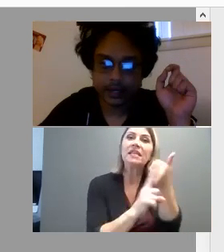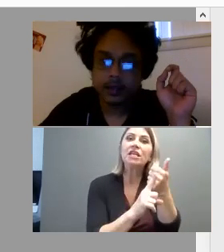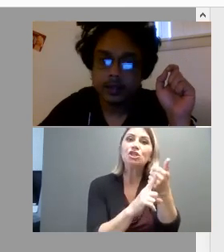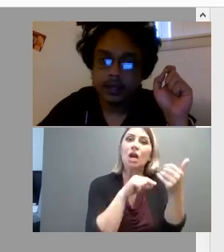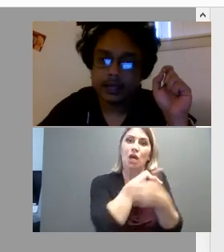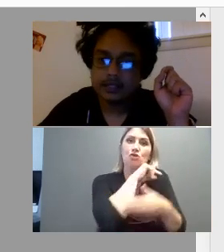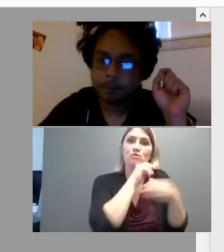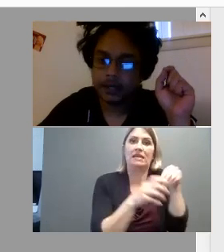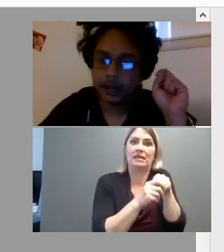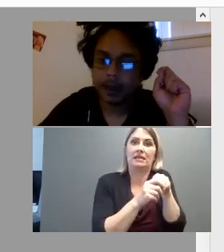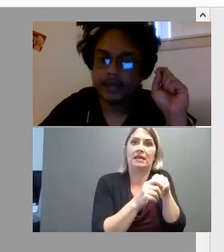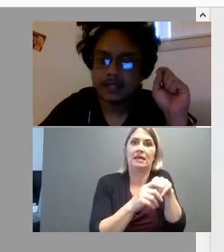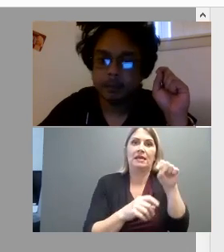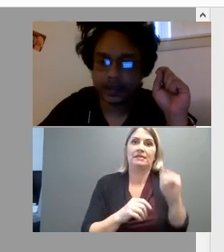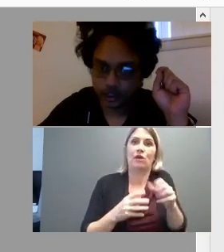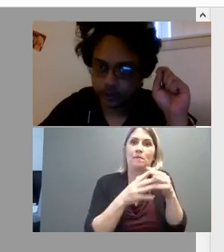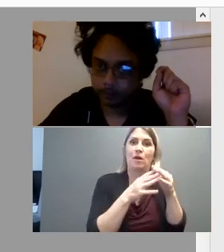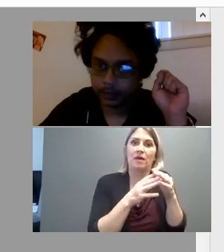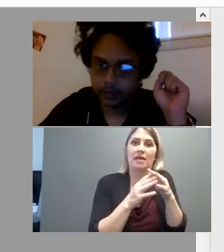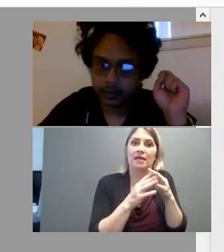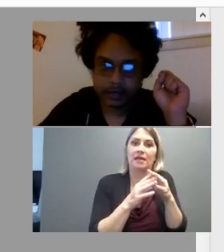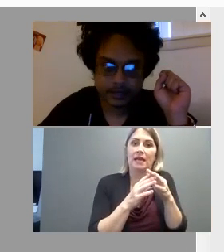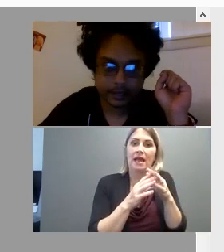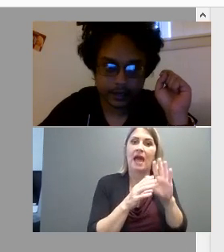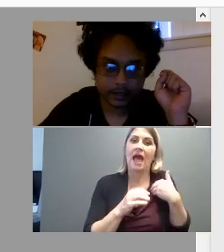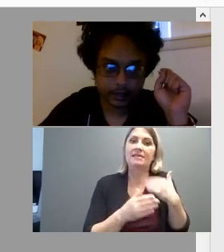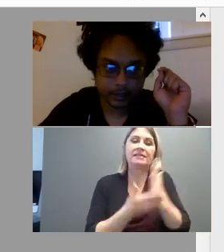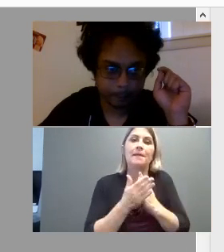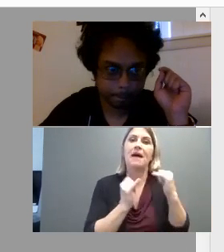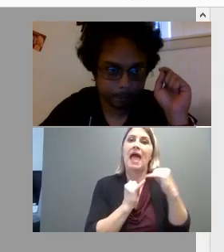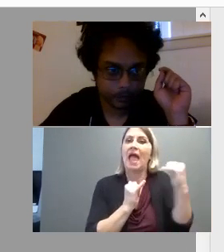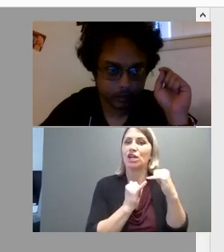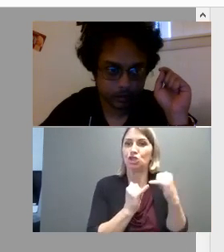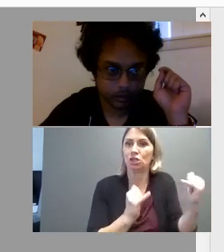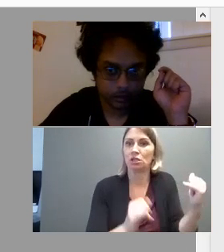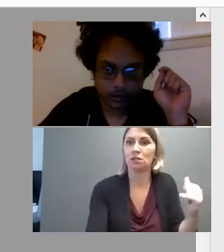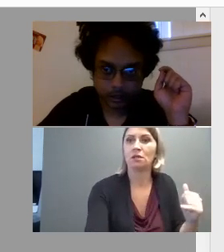South America is depicted by some edge. Let's say that